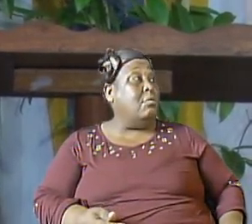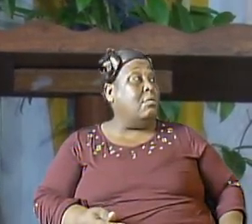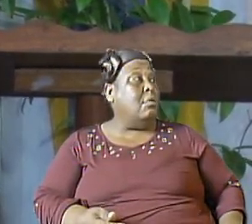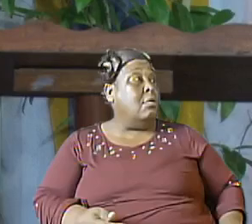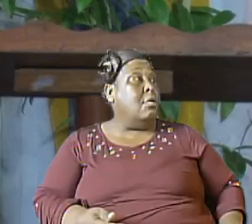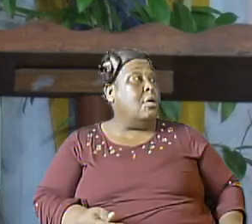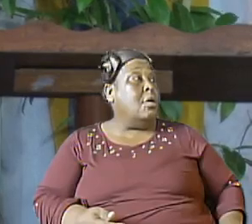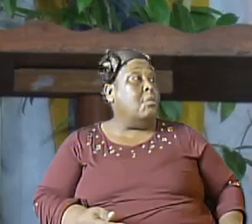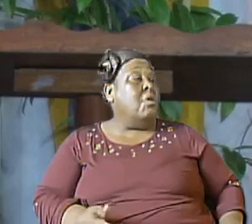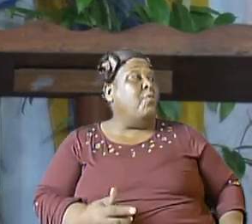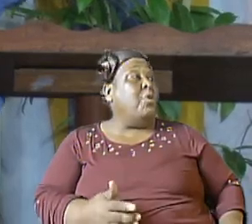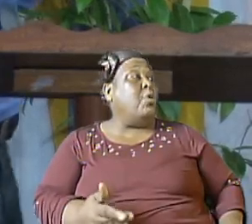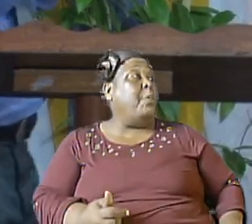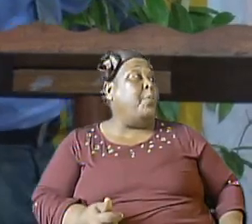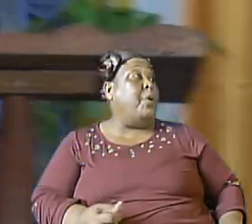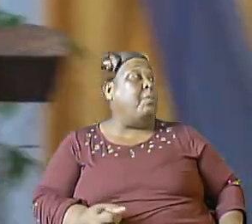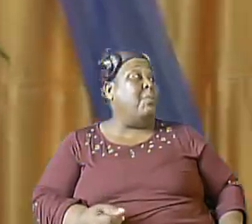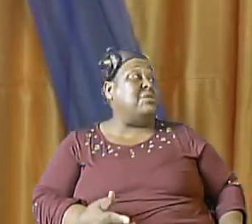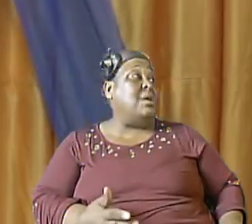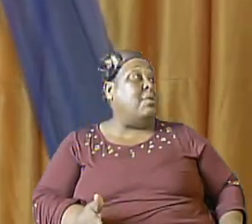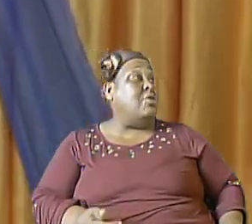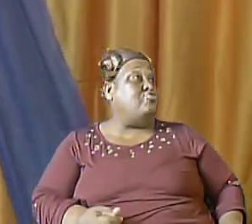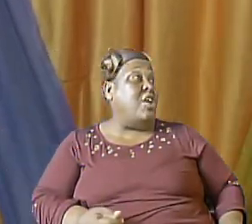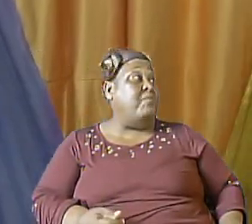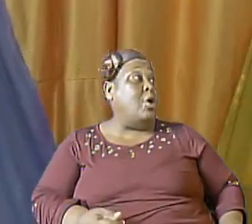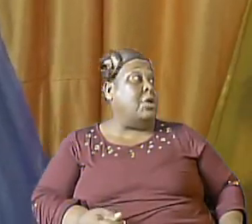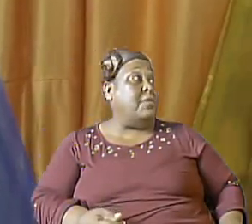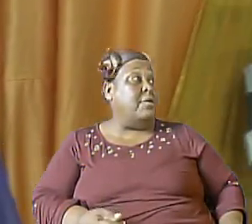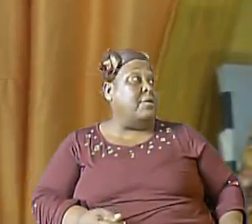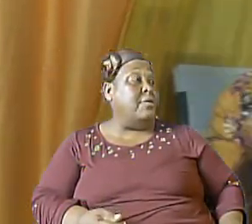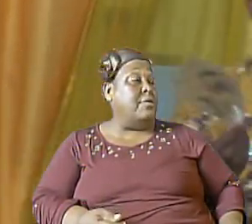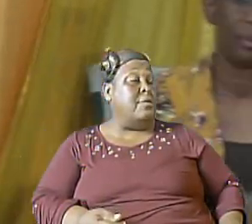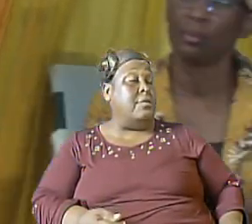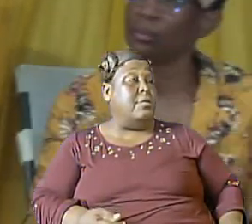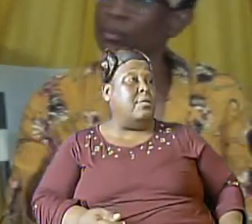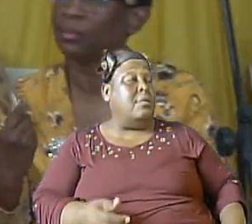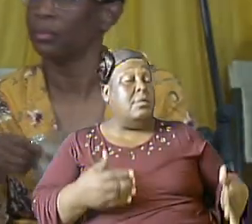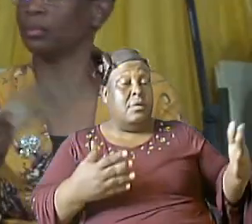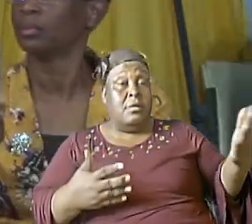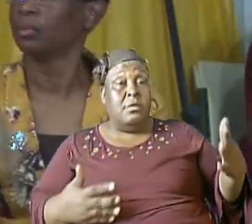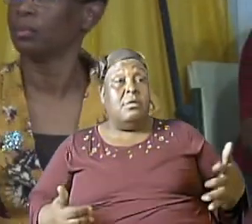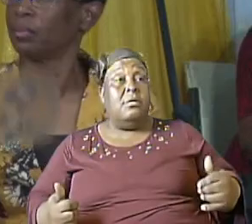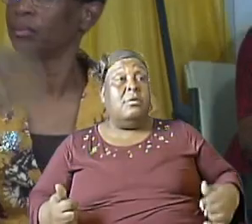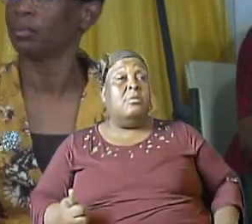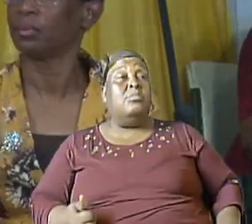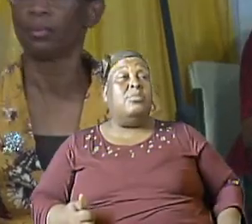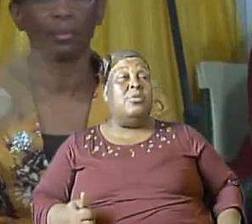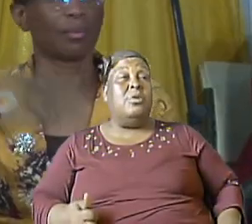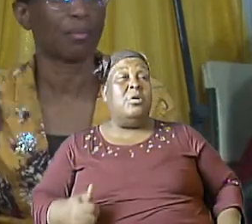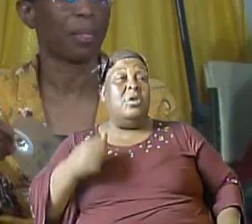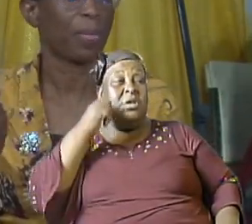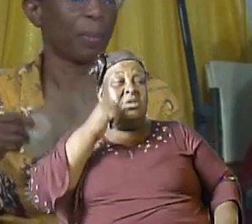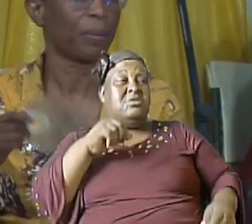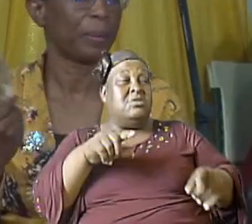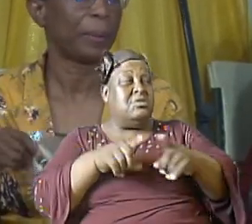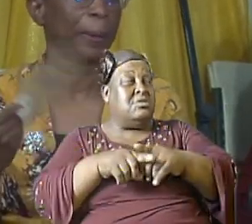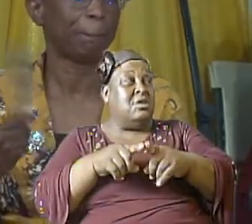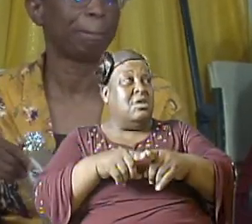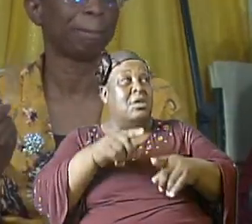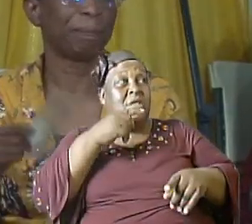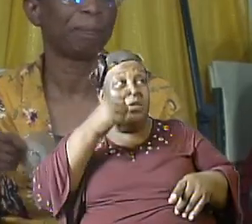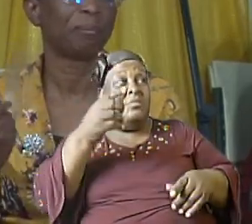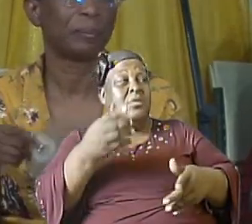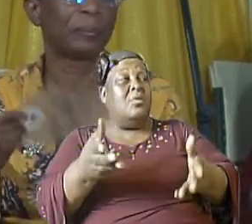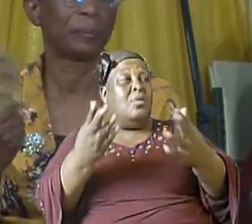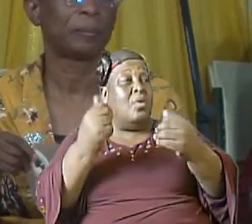Sunday. Bring your young people with you. Bring your niece. Bring your daughters. Bring your sister. Whosoever you bring with you. Tell them to come to the